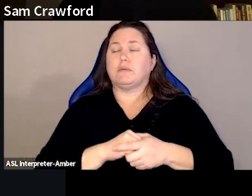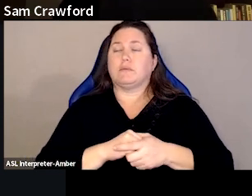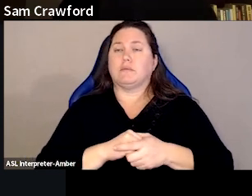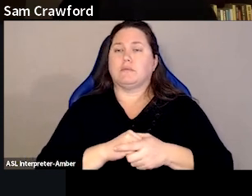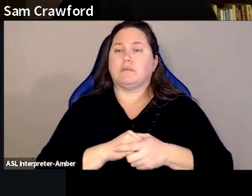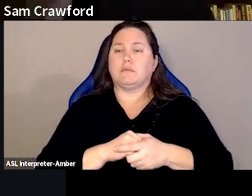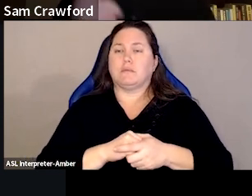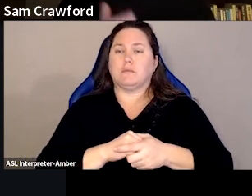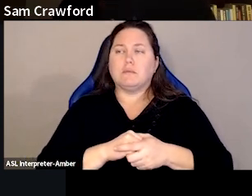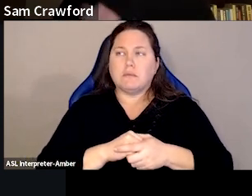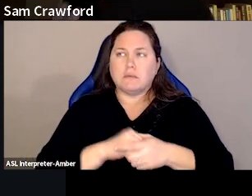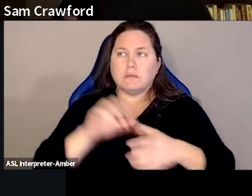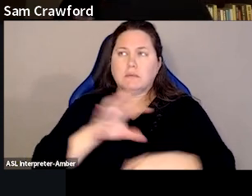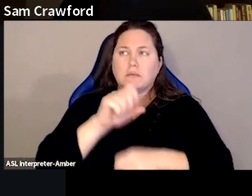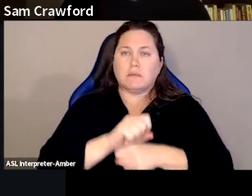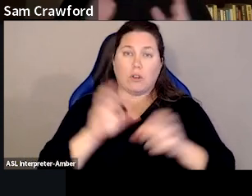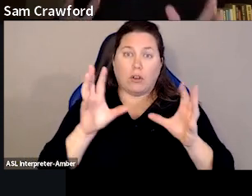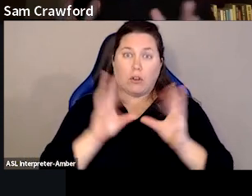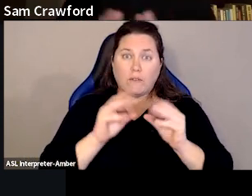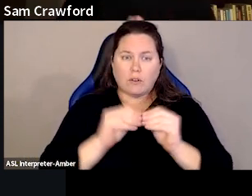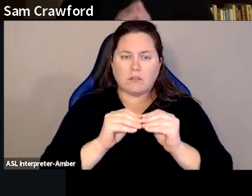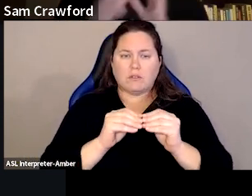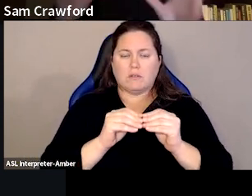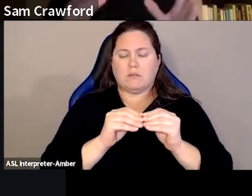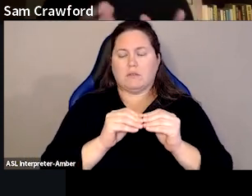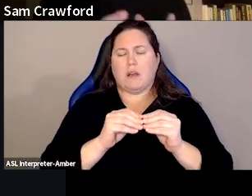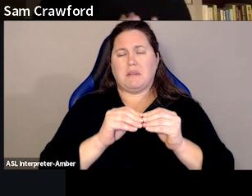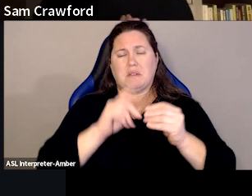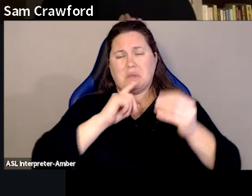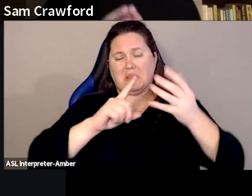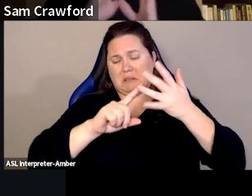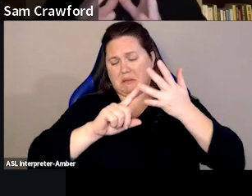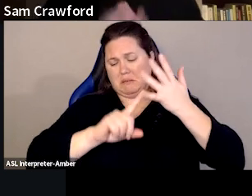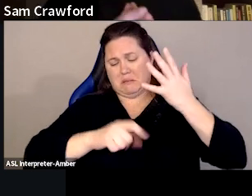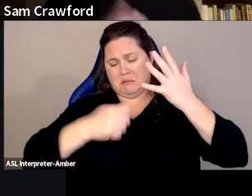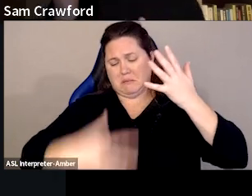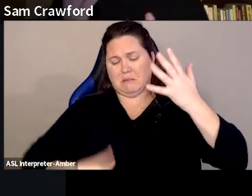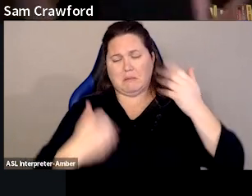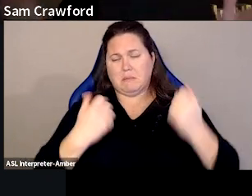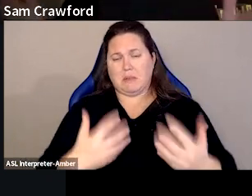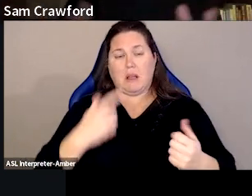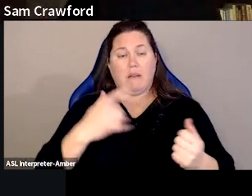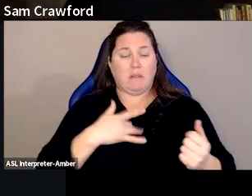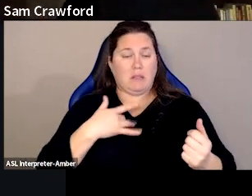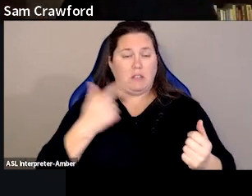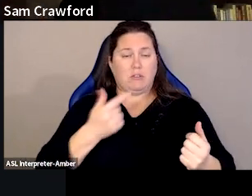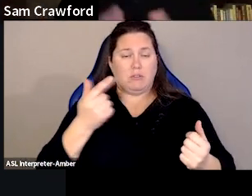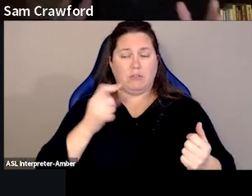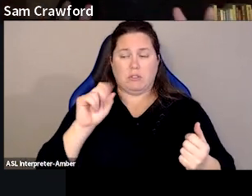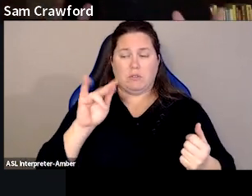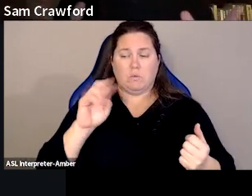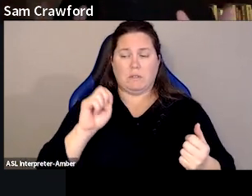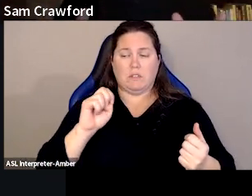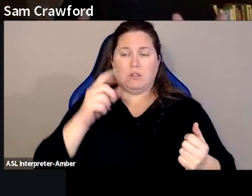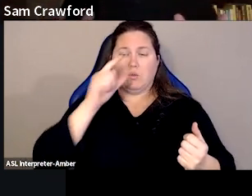schedule conferences. You can collect form entries. The list goes on. I personally think G Suite / Google Workspace is one